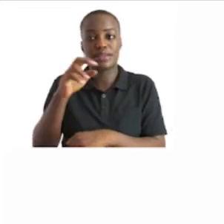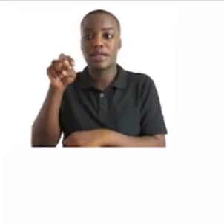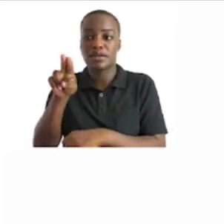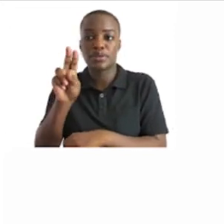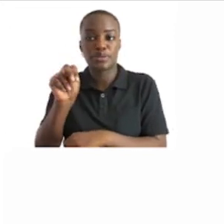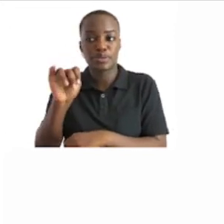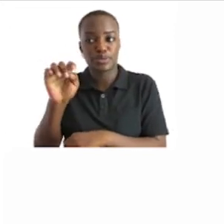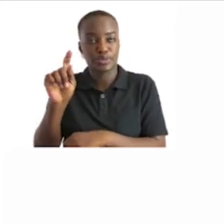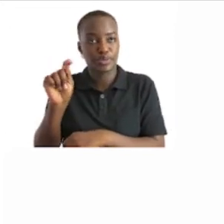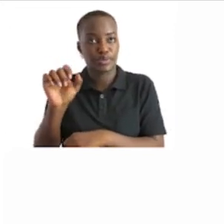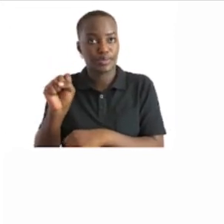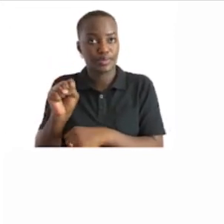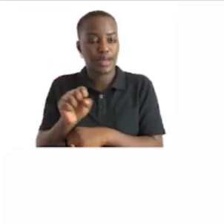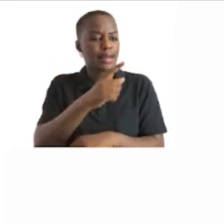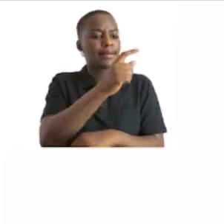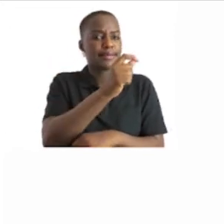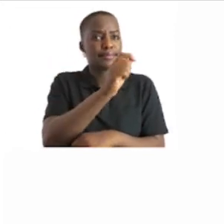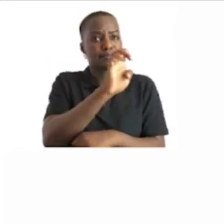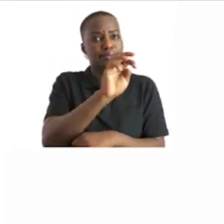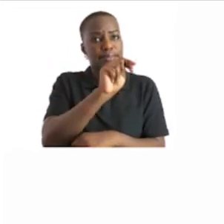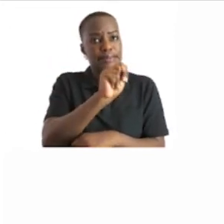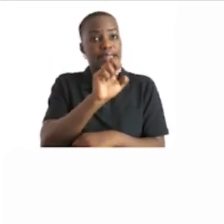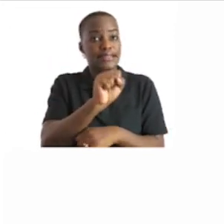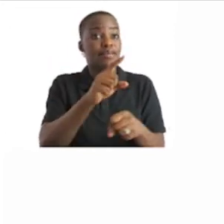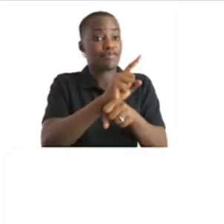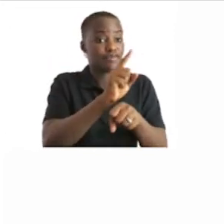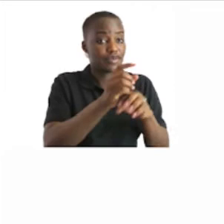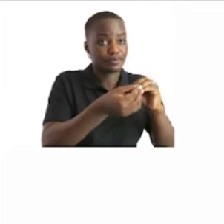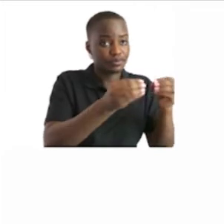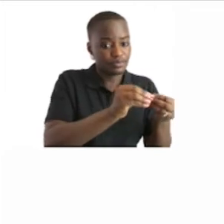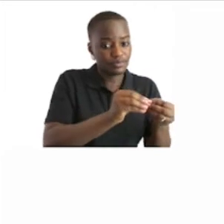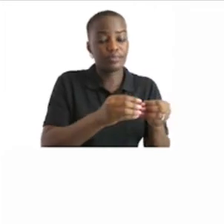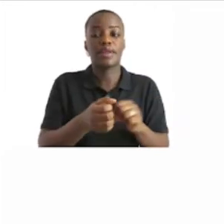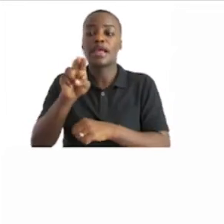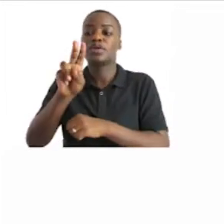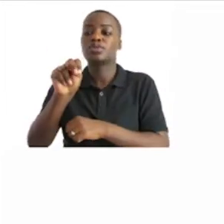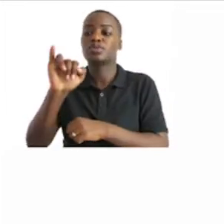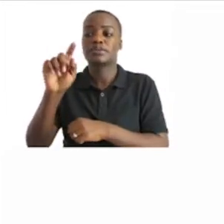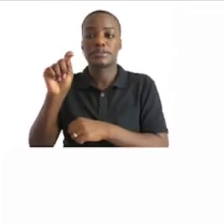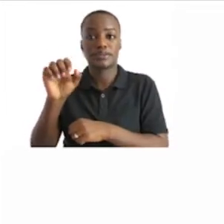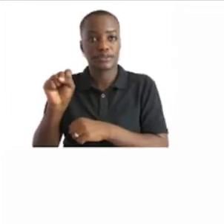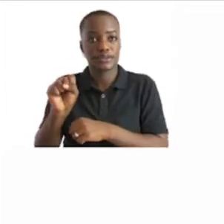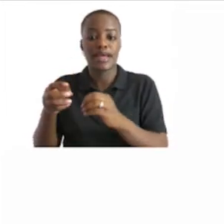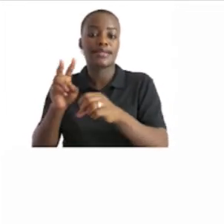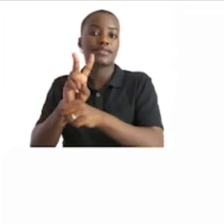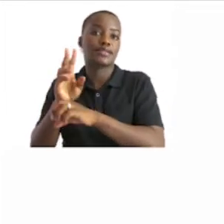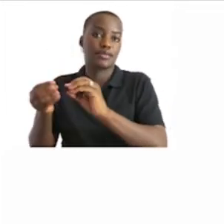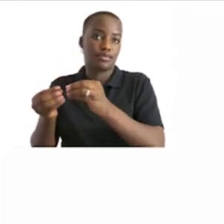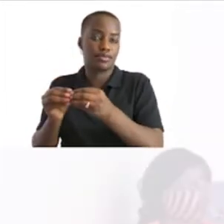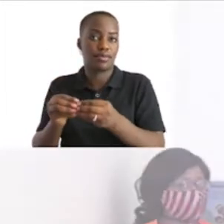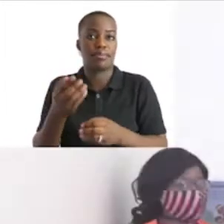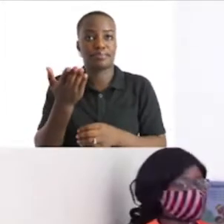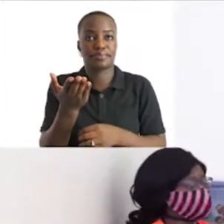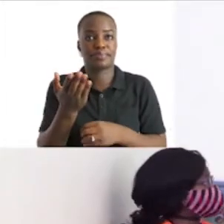where tens is the first digit and units is the second digit. Let's take a look at the board.